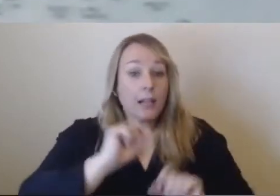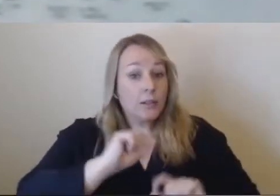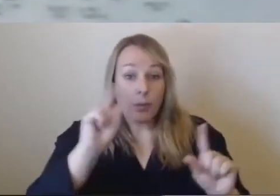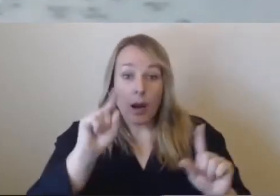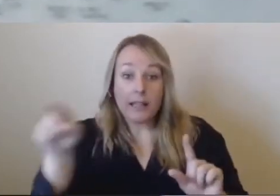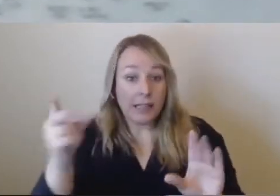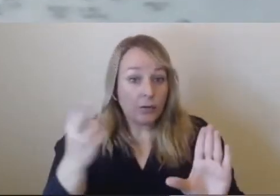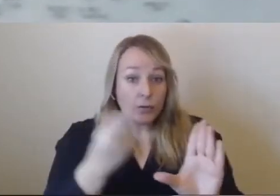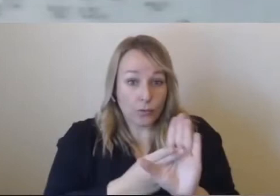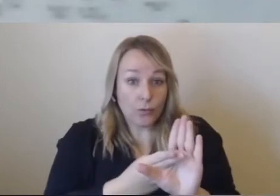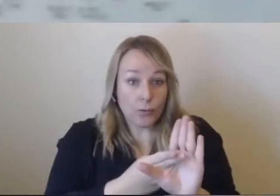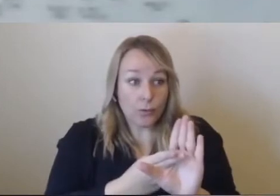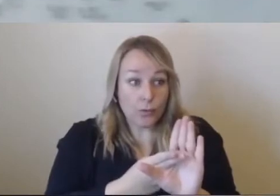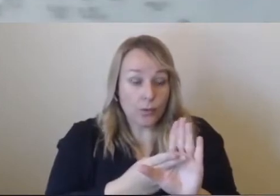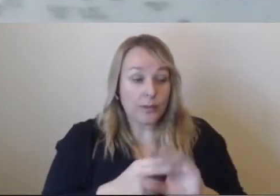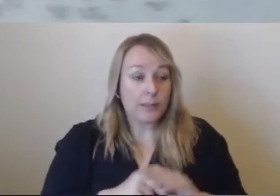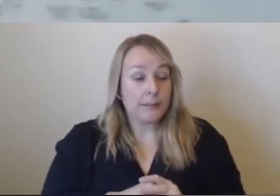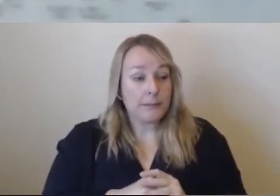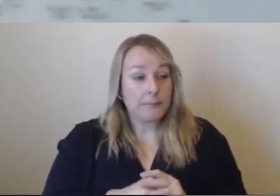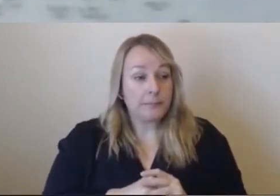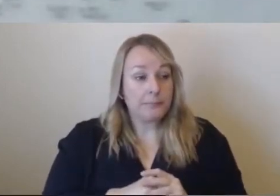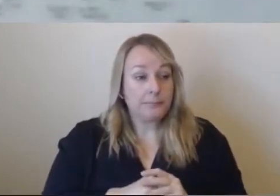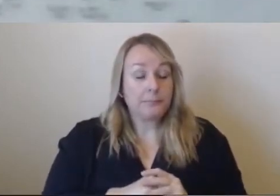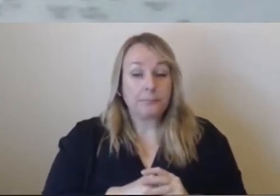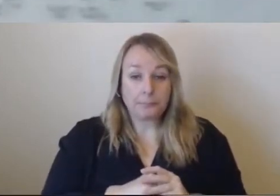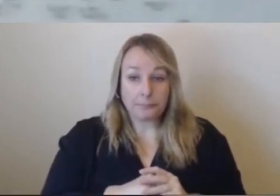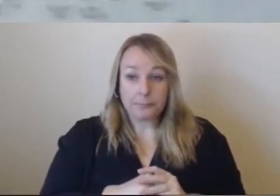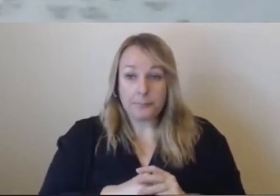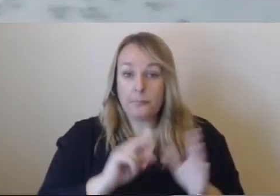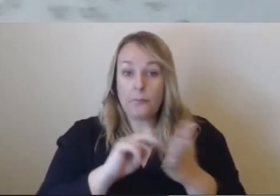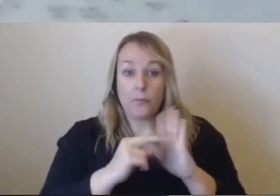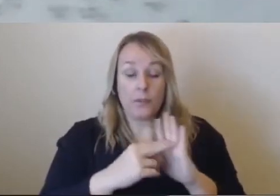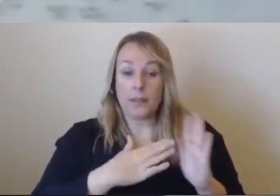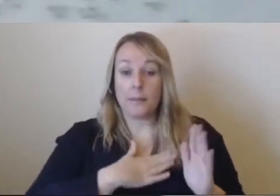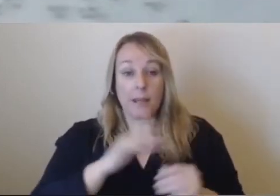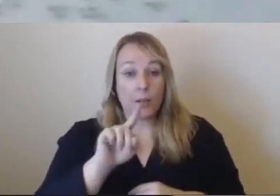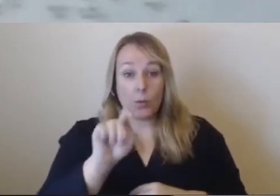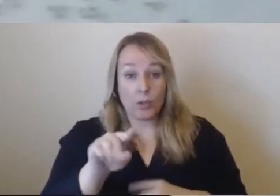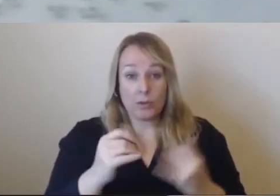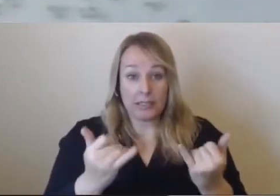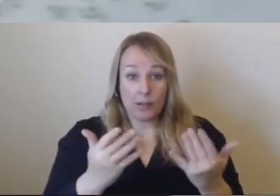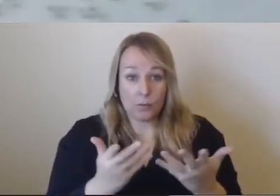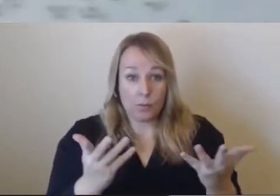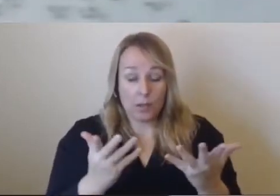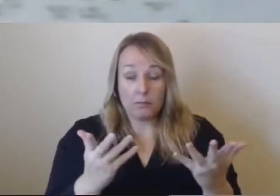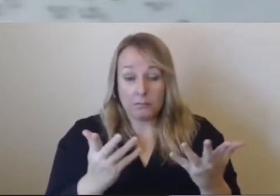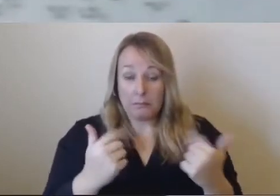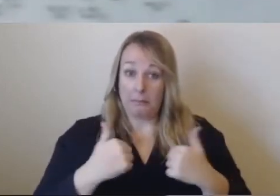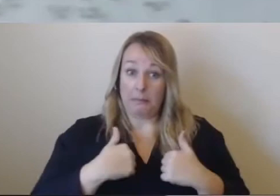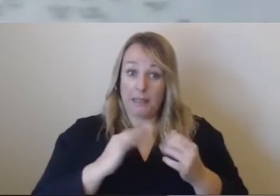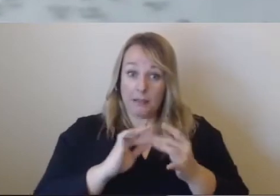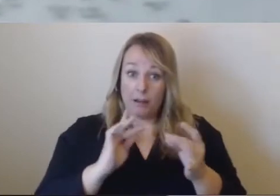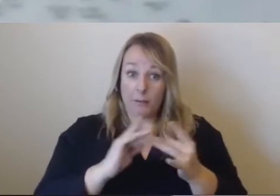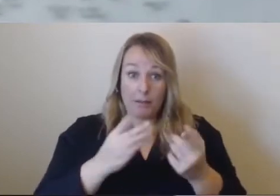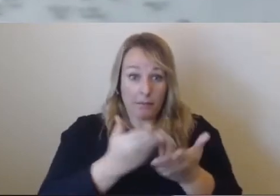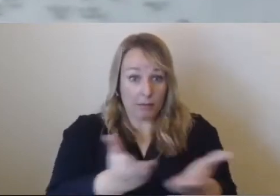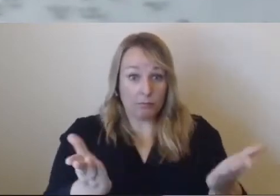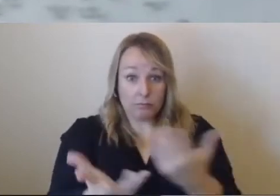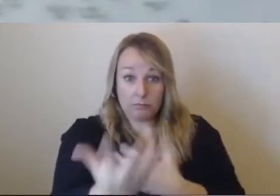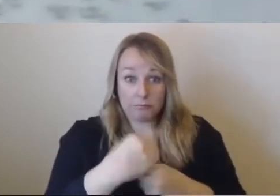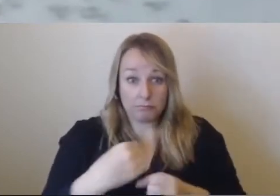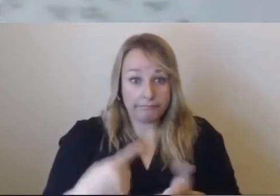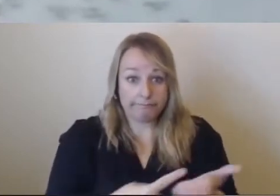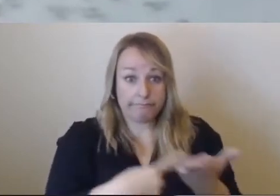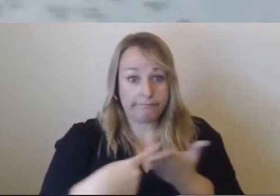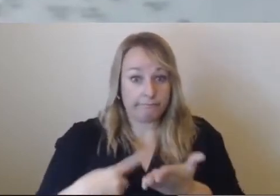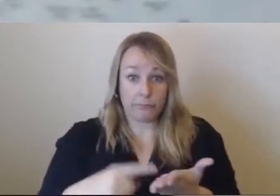Treaty raised some eyebrows. So the question I'm trying to address here, or I hope we can address collectively a little bit, is should this be welcomed?